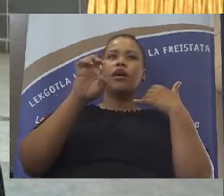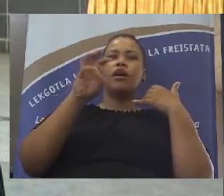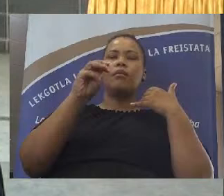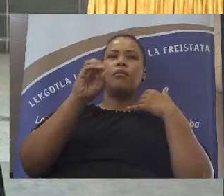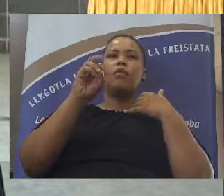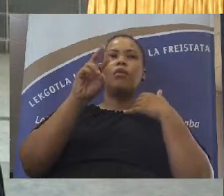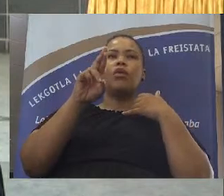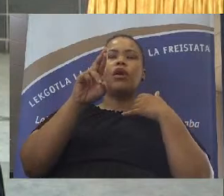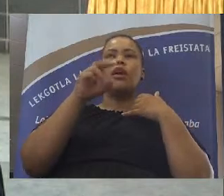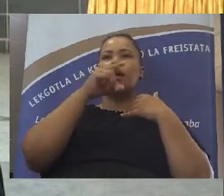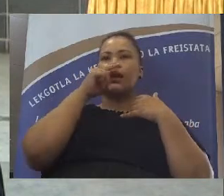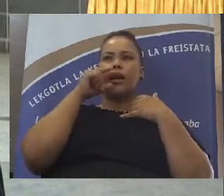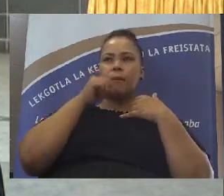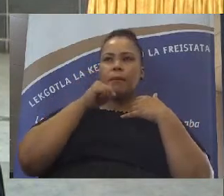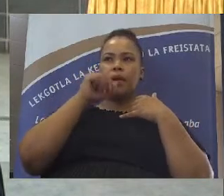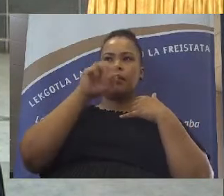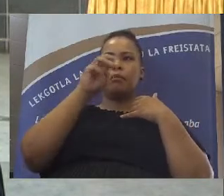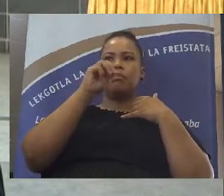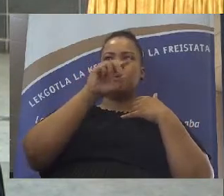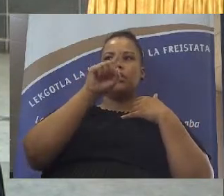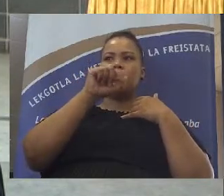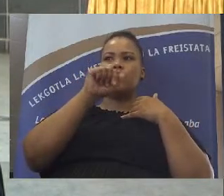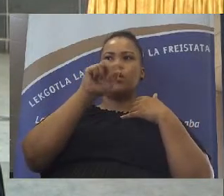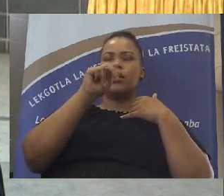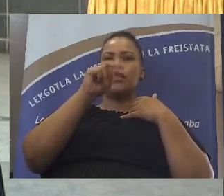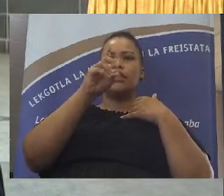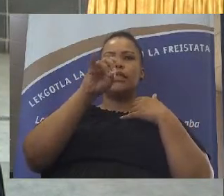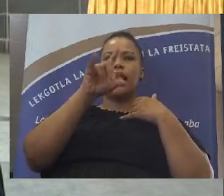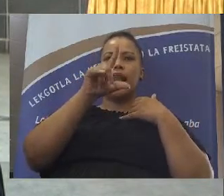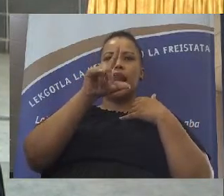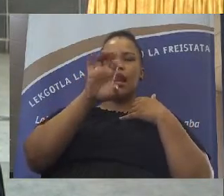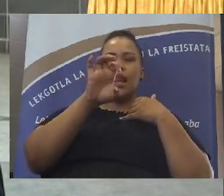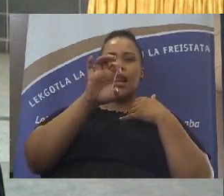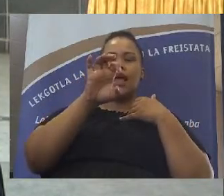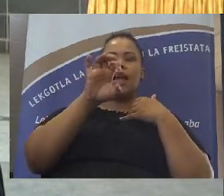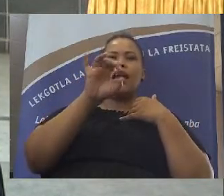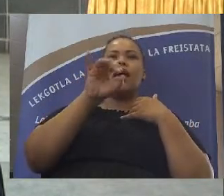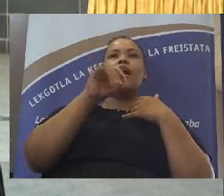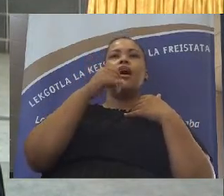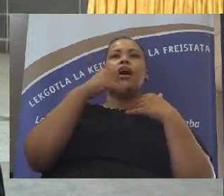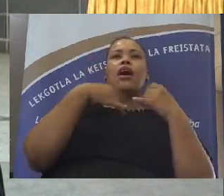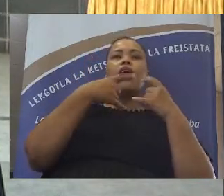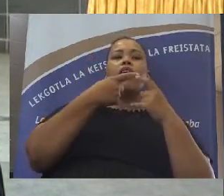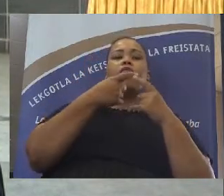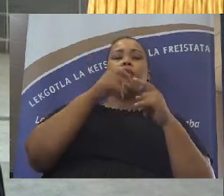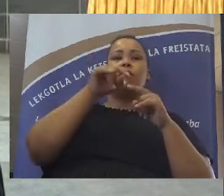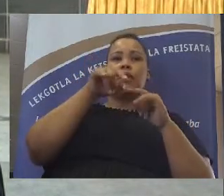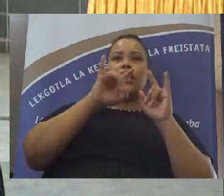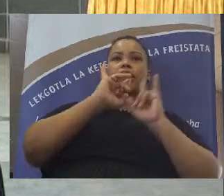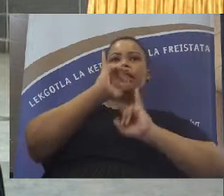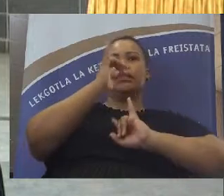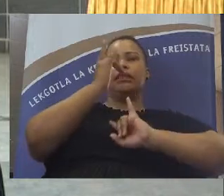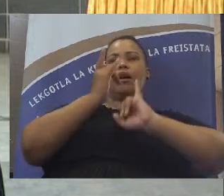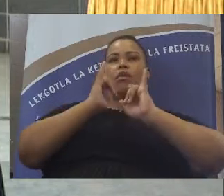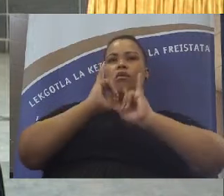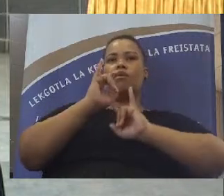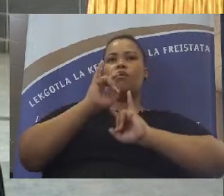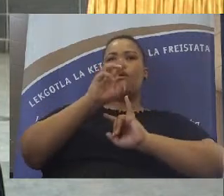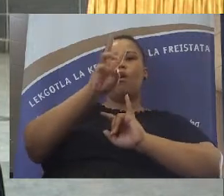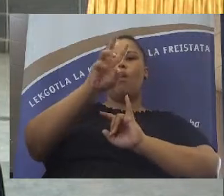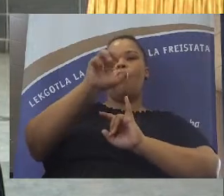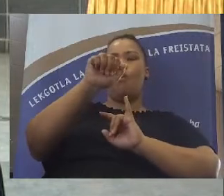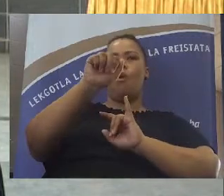My naam is Mzwandile Mtsila van Koffiefontein, Ward